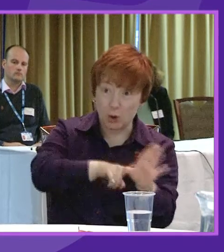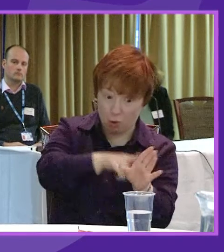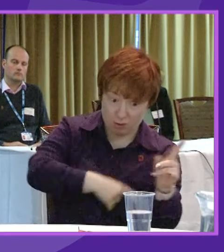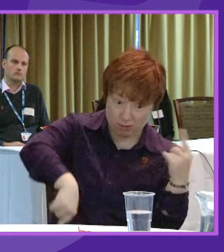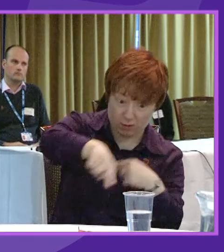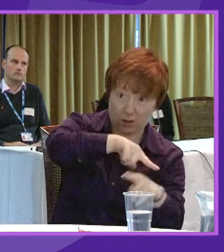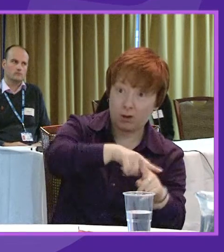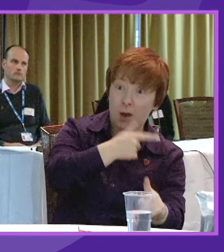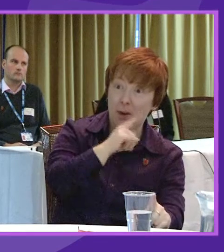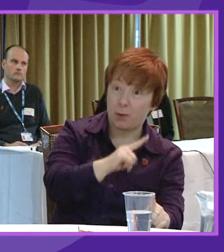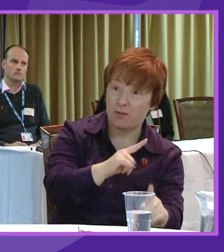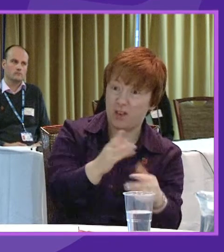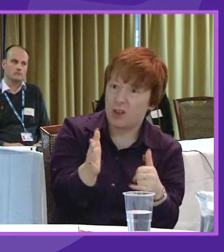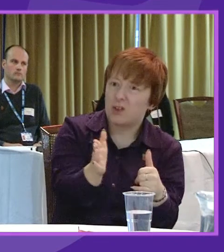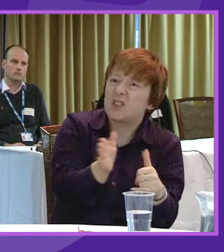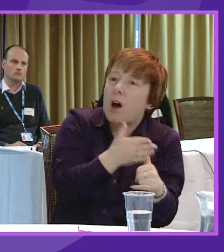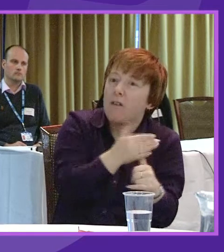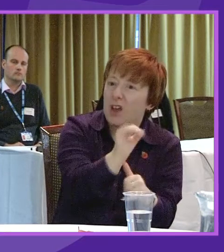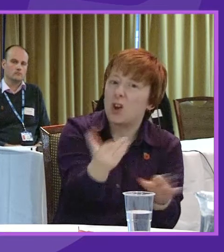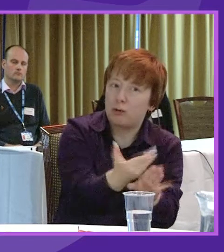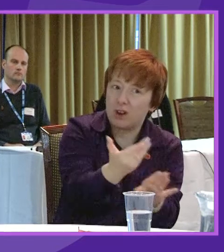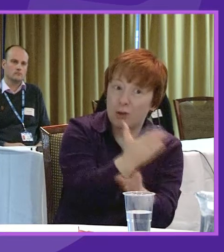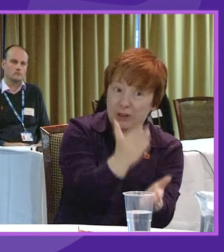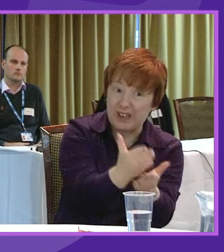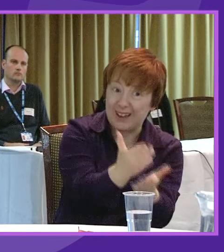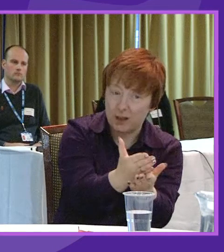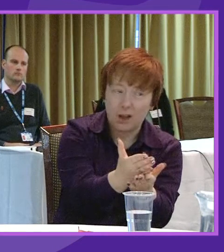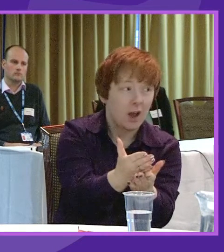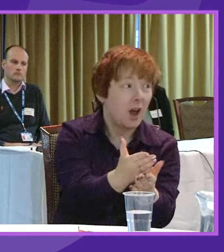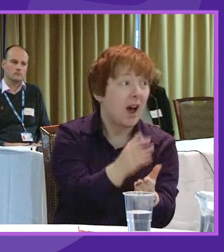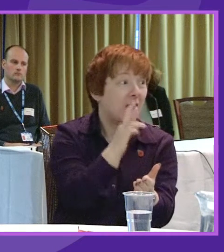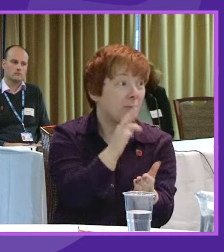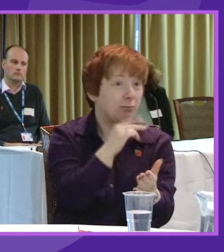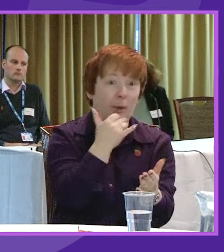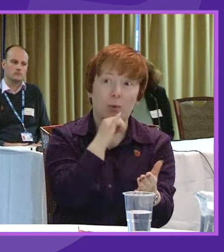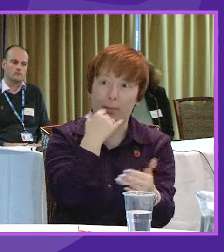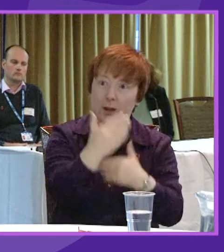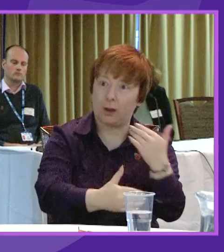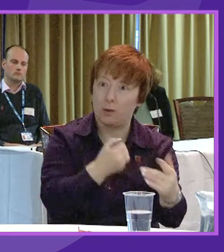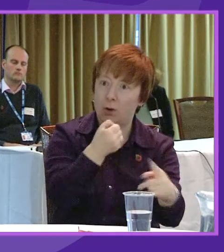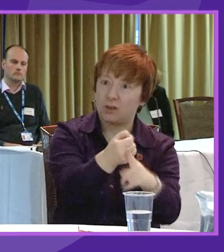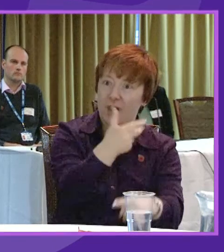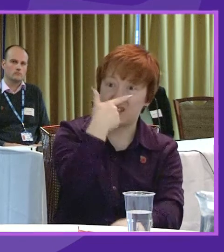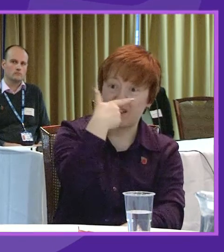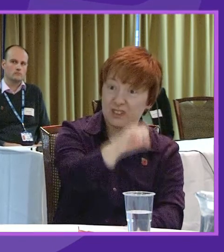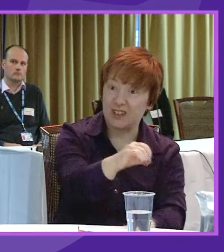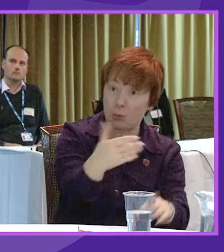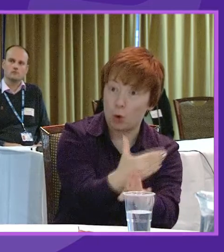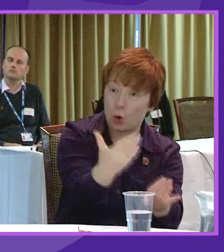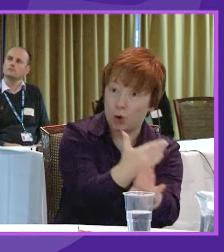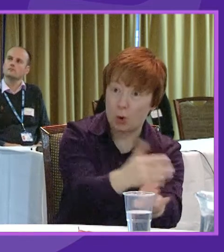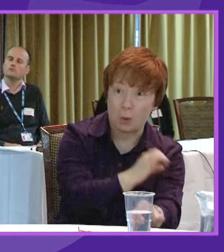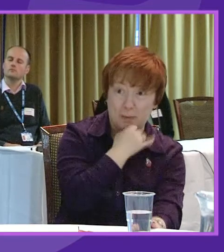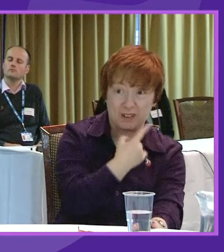young workforce of people who are at very early stages of their career, who realistically are going to be working until they're at least 70. So,